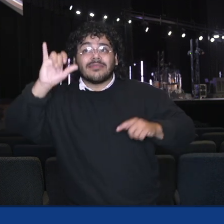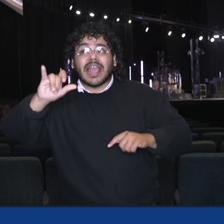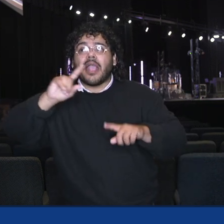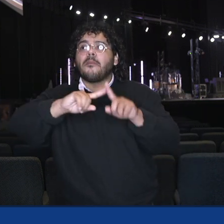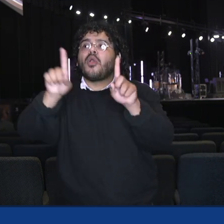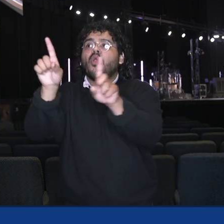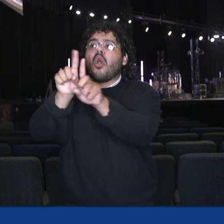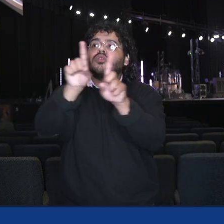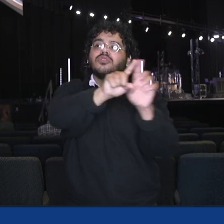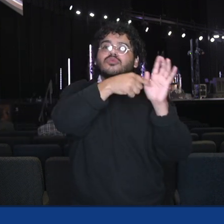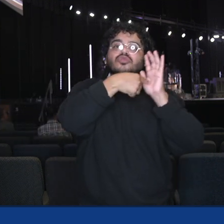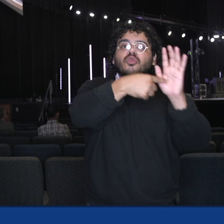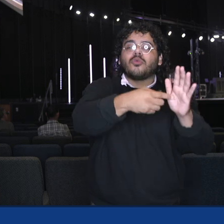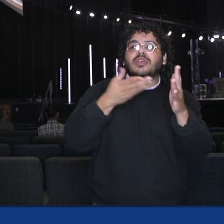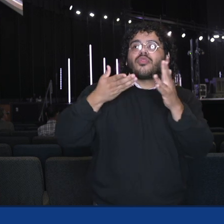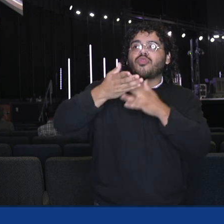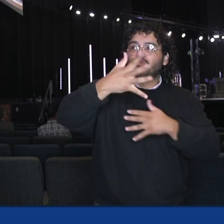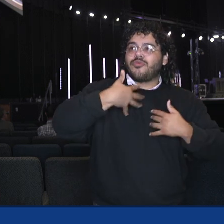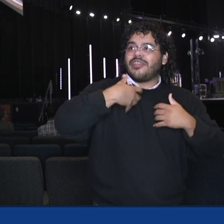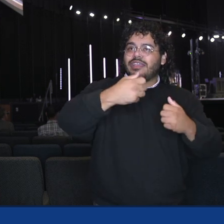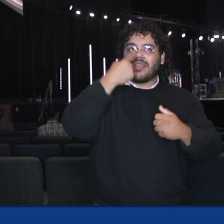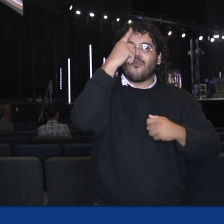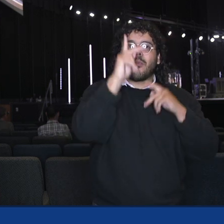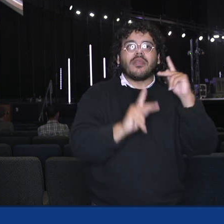through his healing.